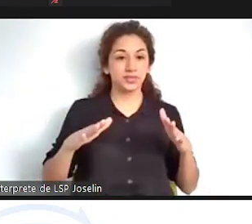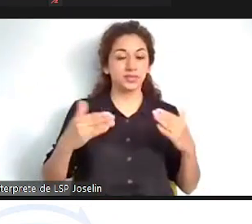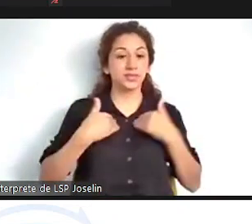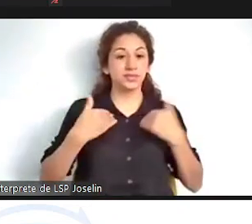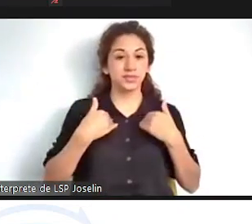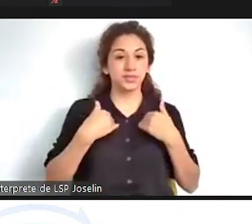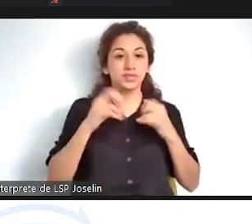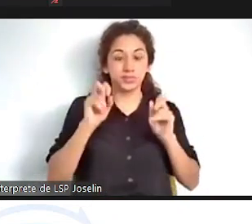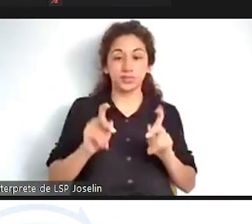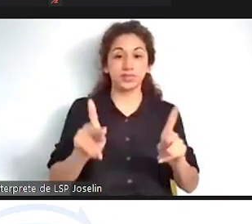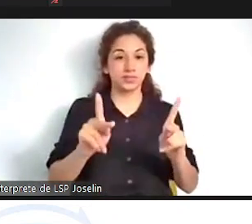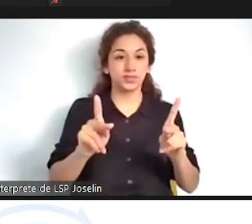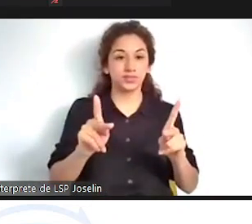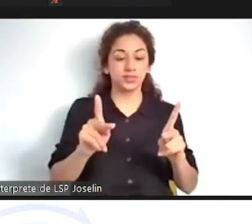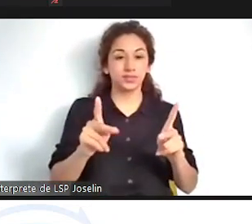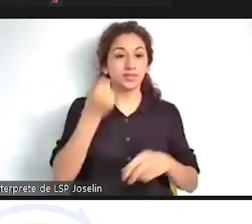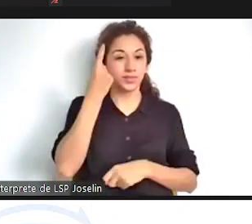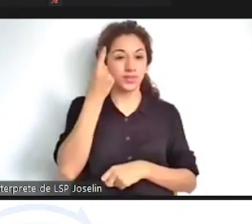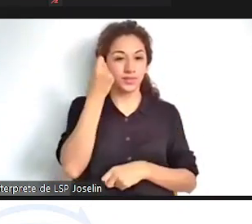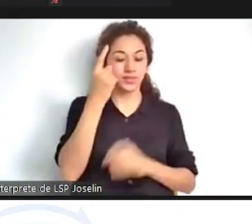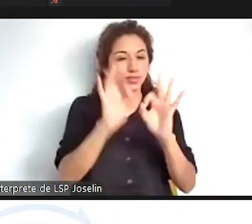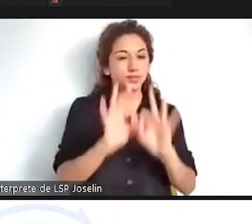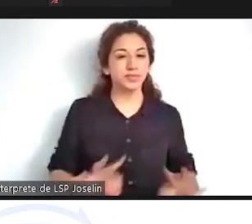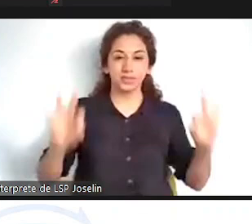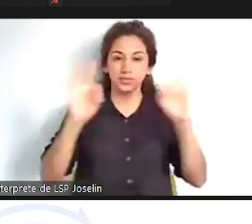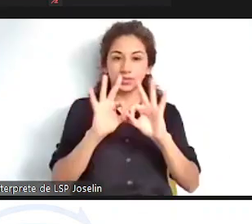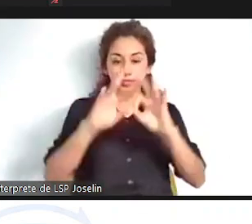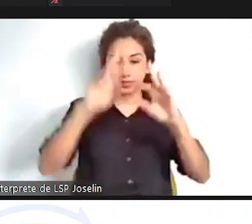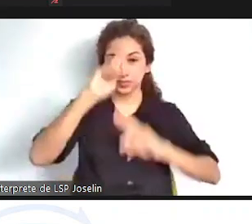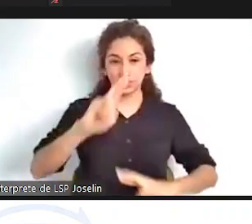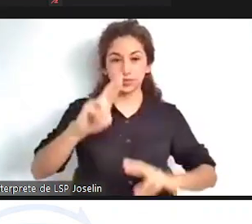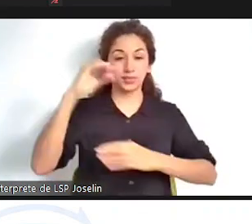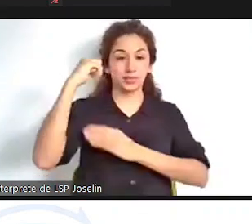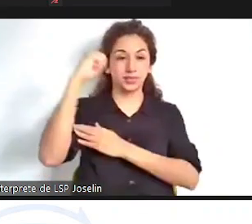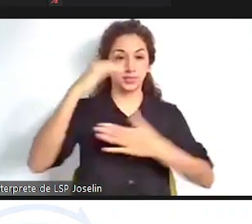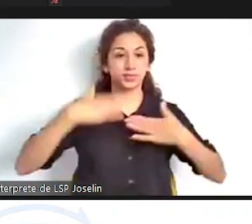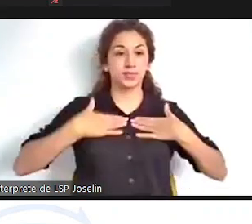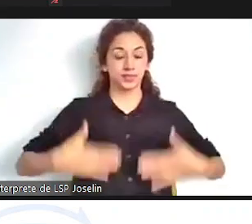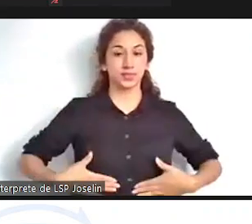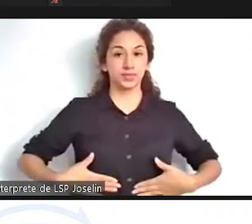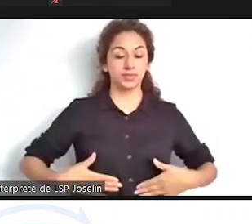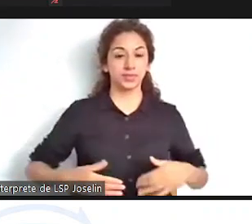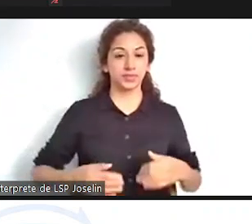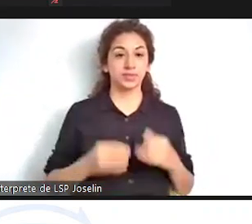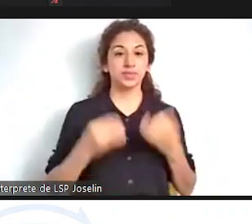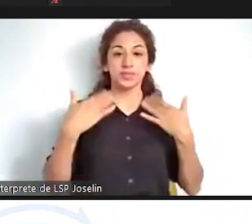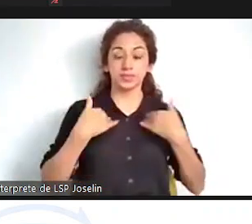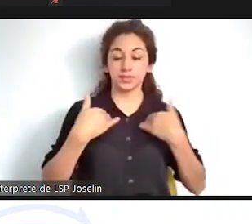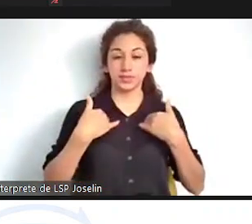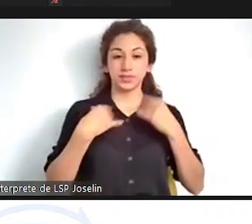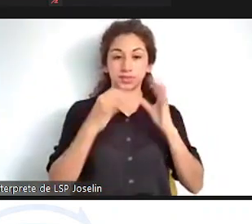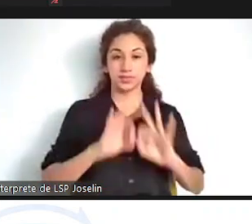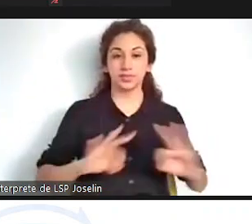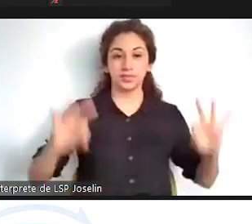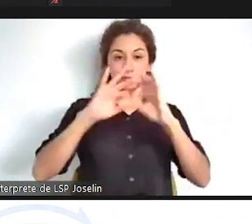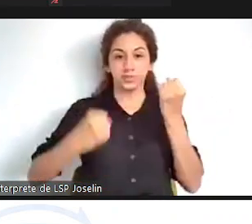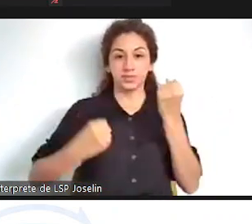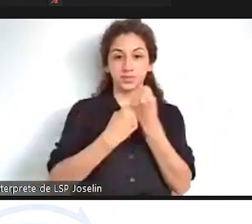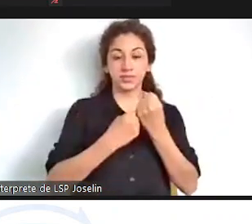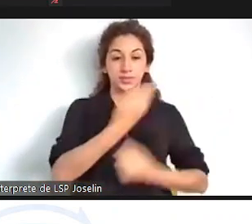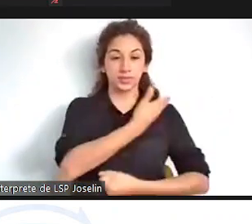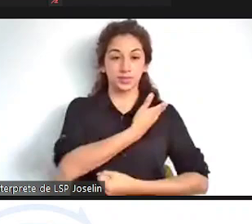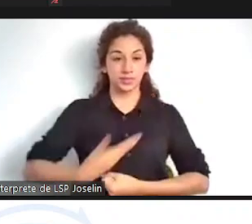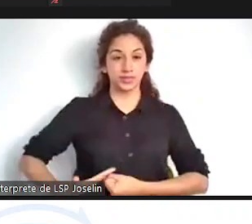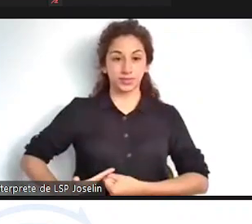the peruvian companies are going to have the opportunity to understand the importance of respecting human rights they're going to have the